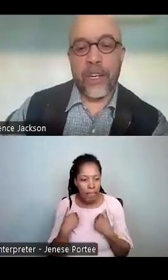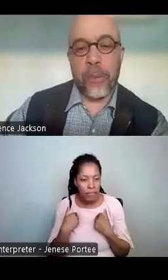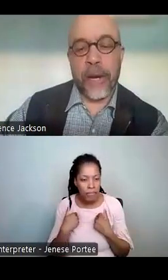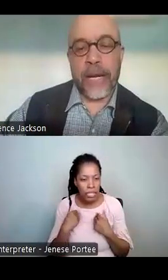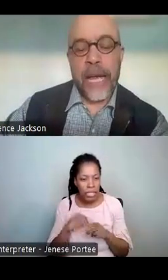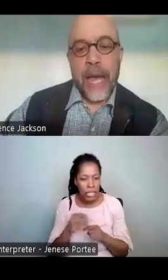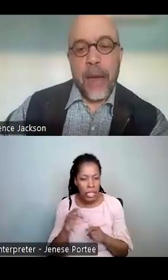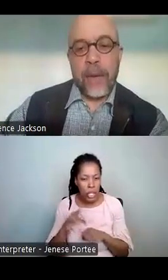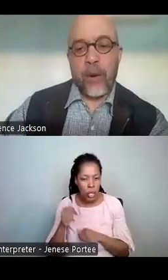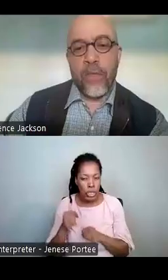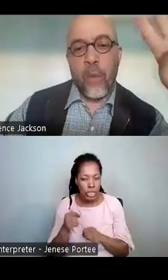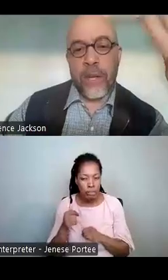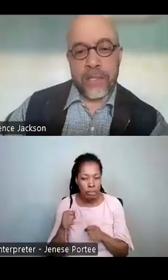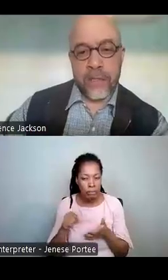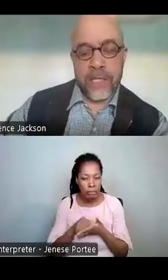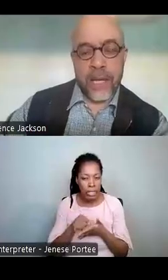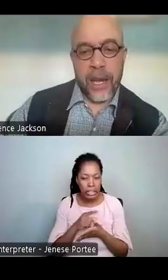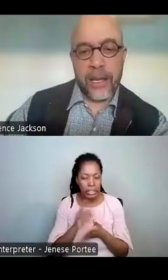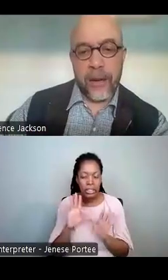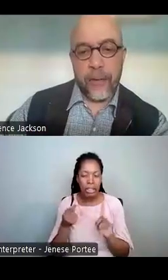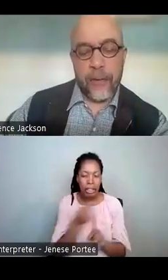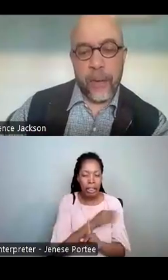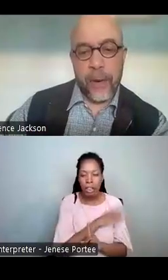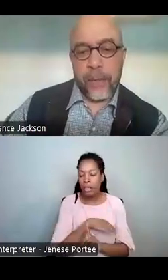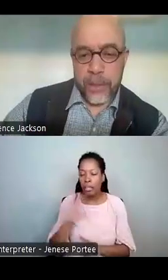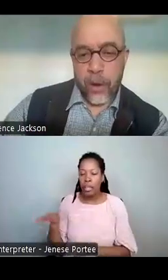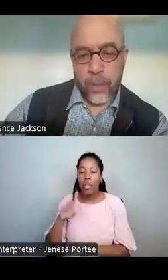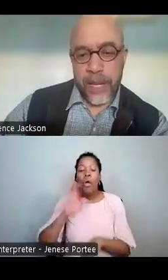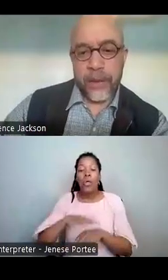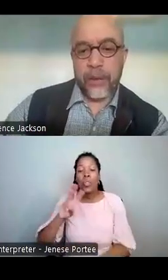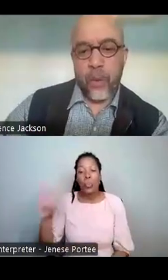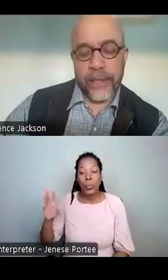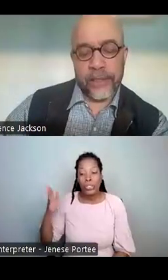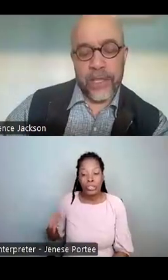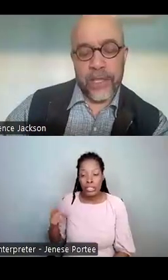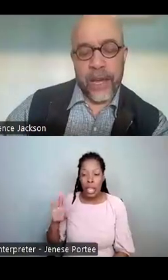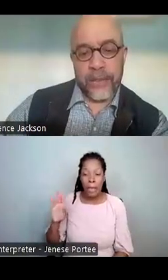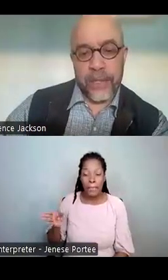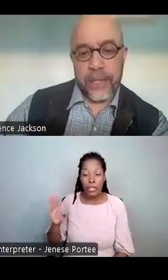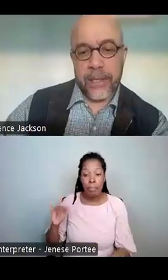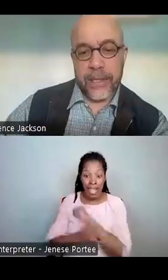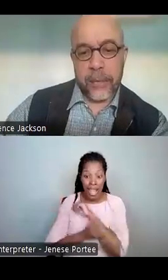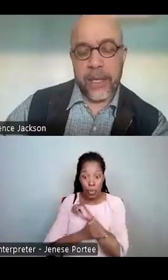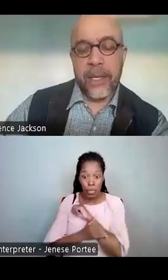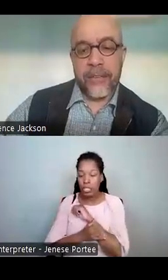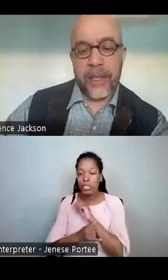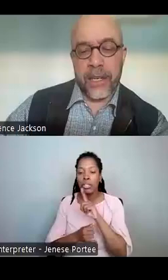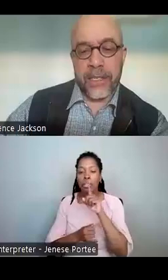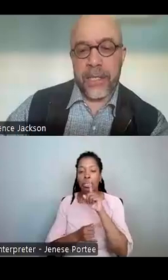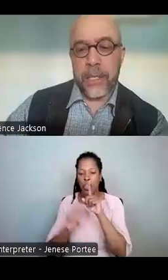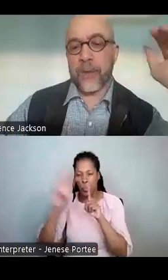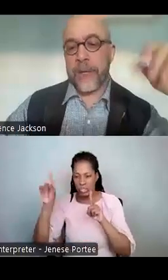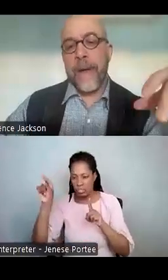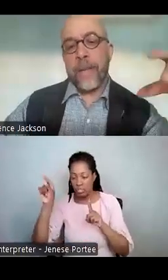don't want to go back. But on the western side of it's Baltimore County, on the western side of the city at the beginning of the